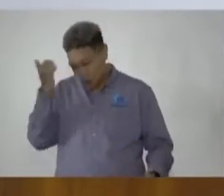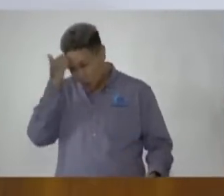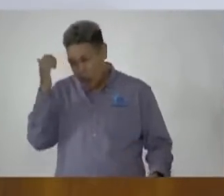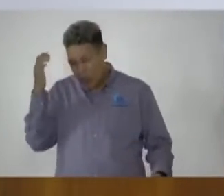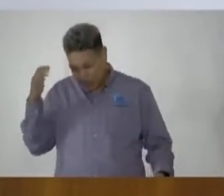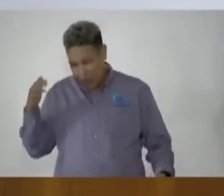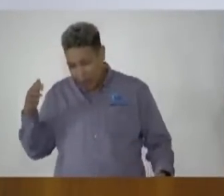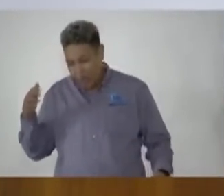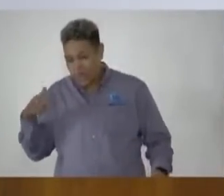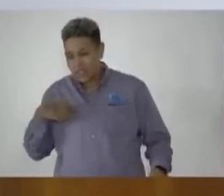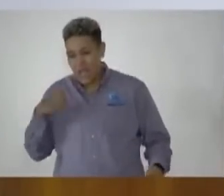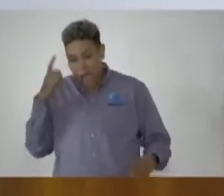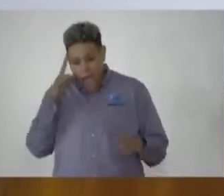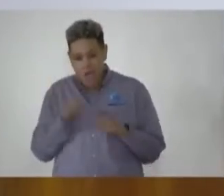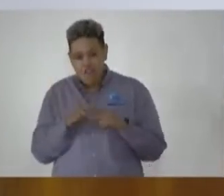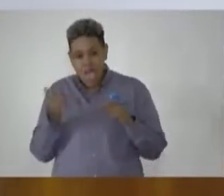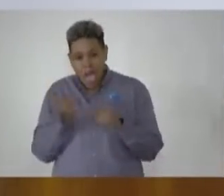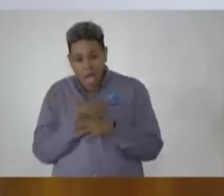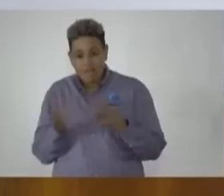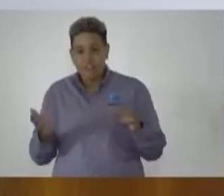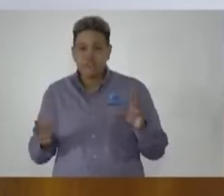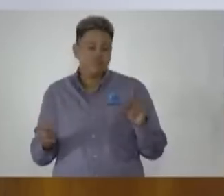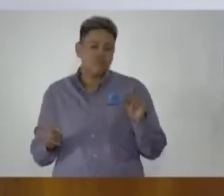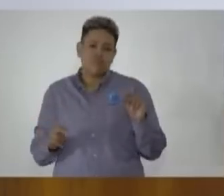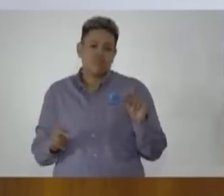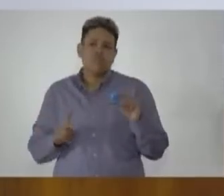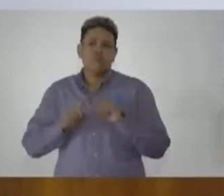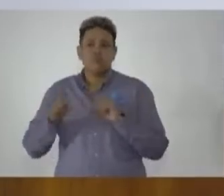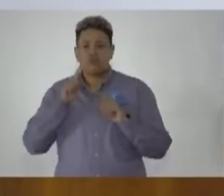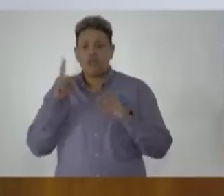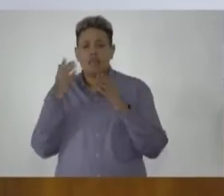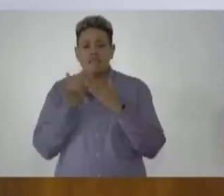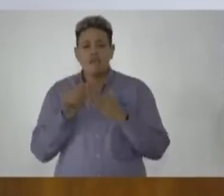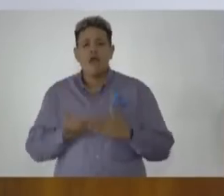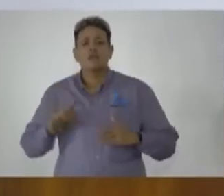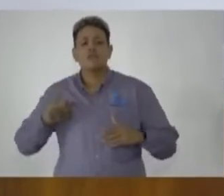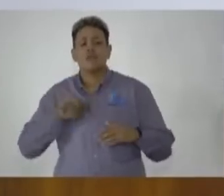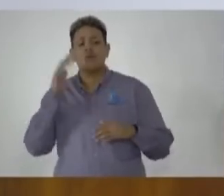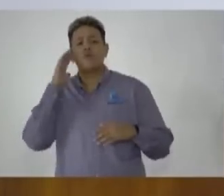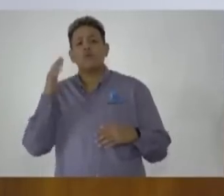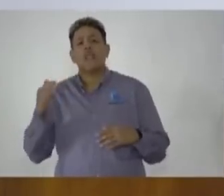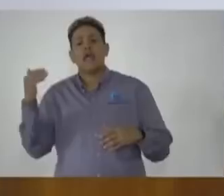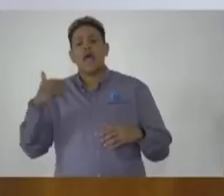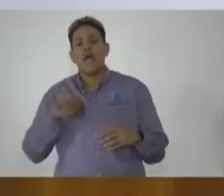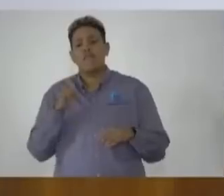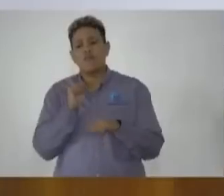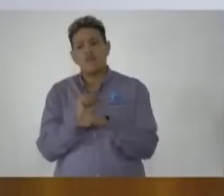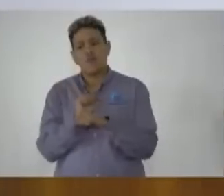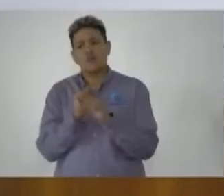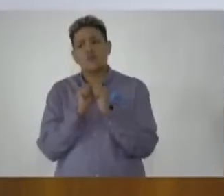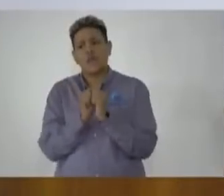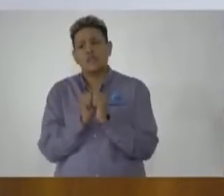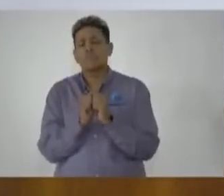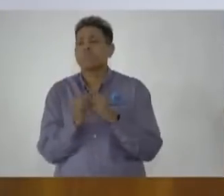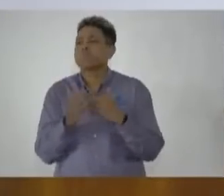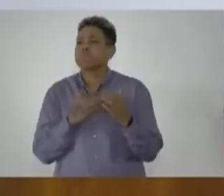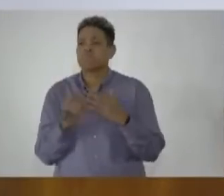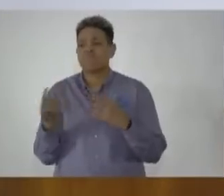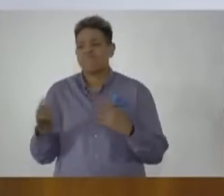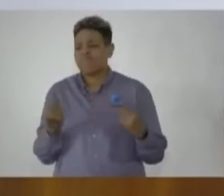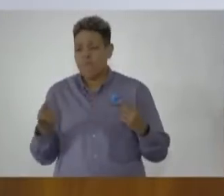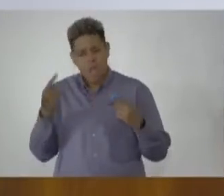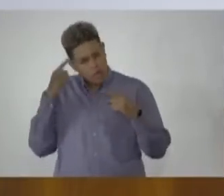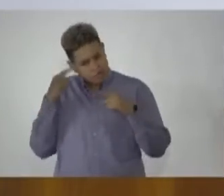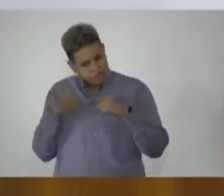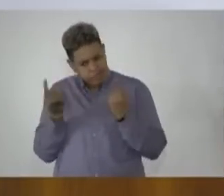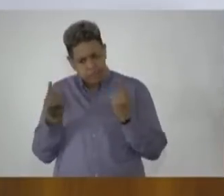only sing Kumbaya, but in fact that we will work together even where there are